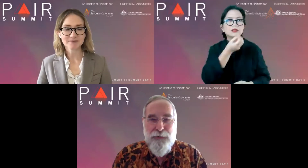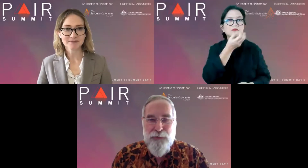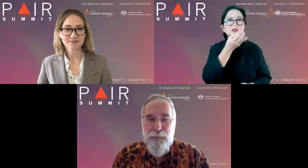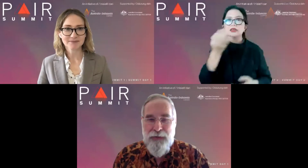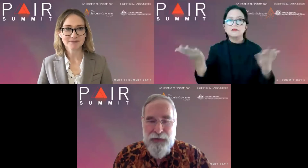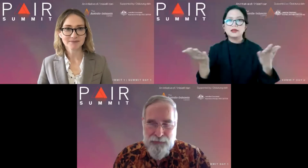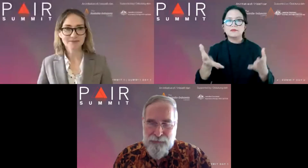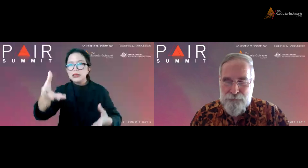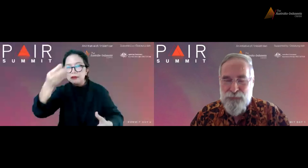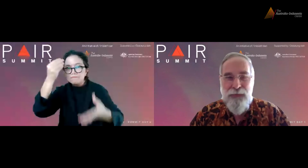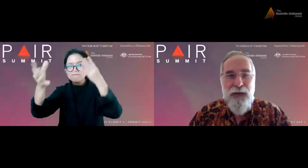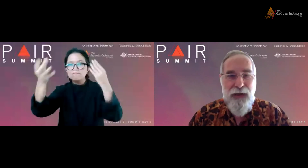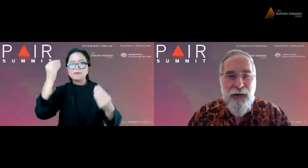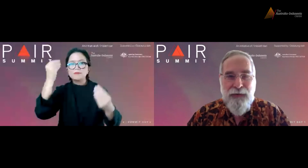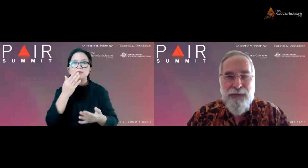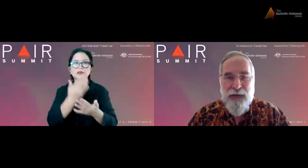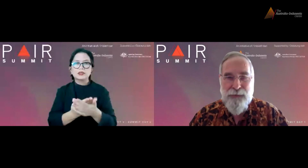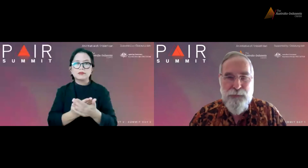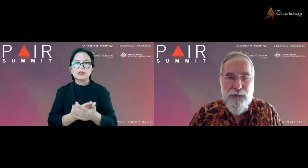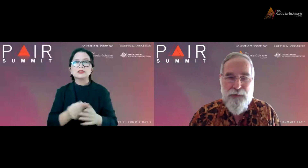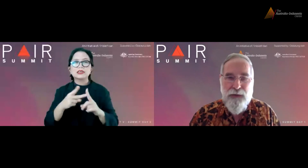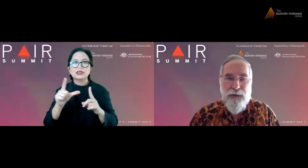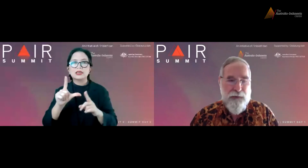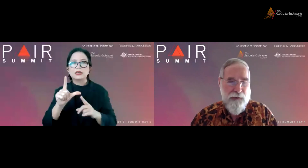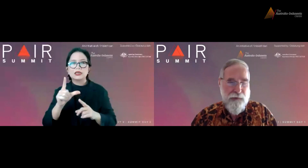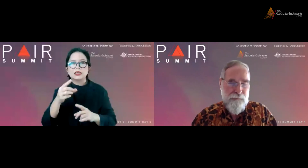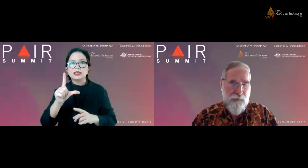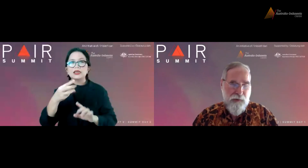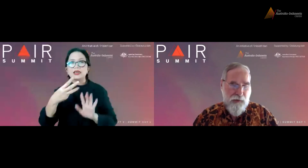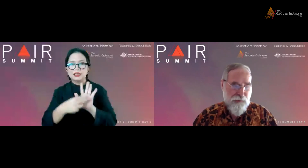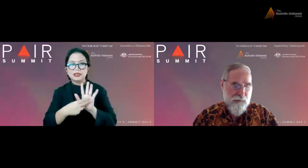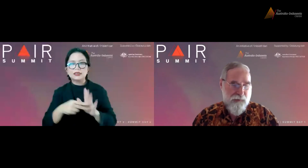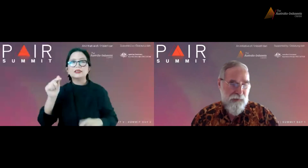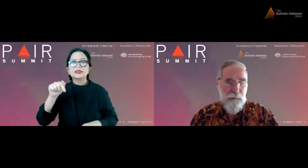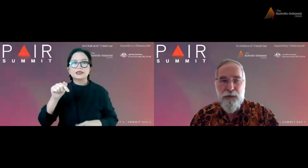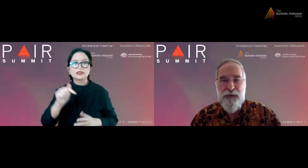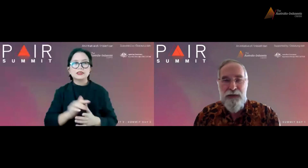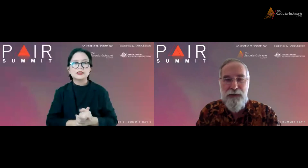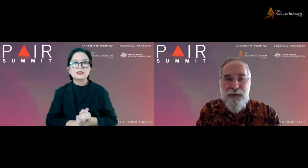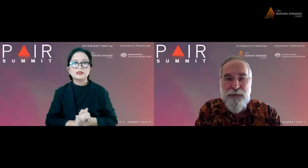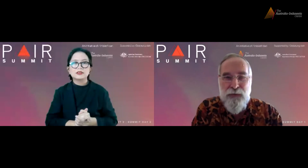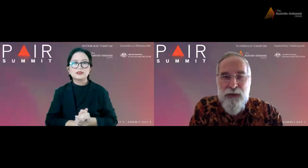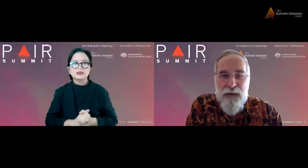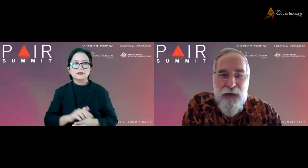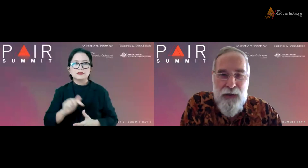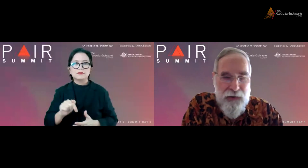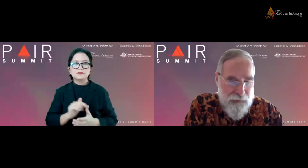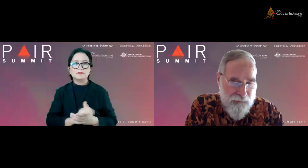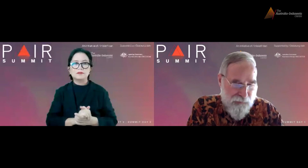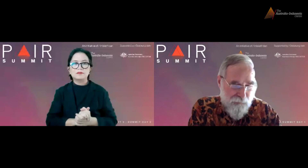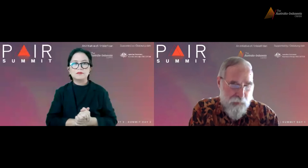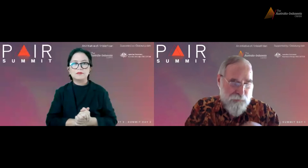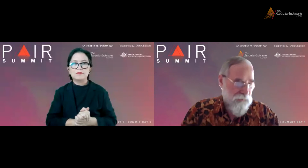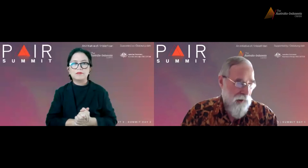Great, thank you very much, Helen. And this has been really a very interesting couple of sessions.